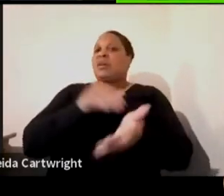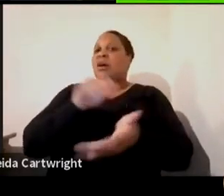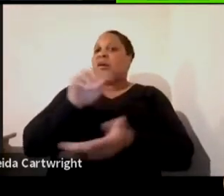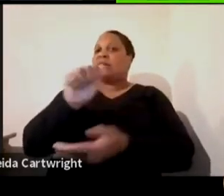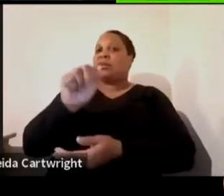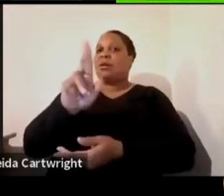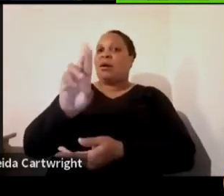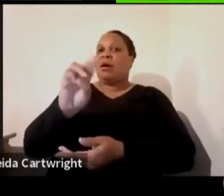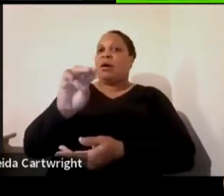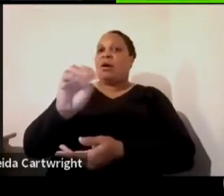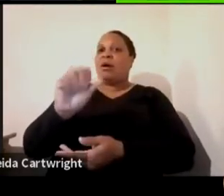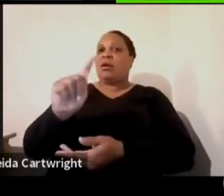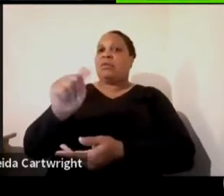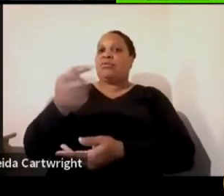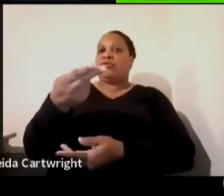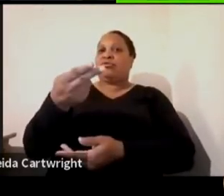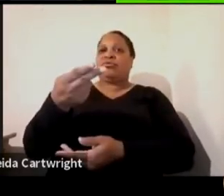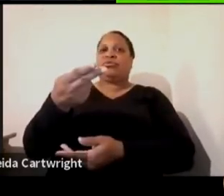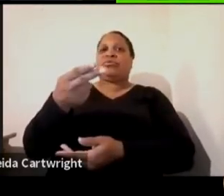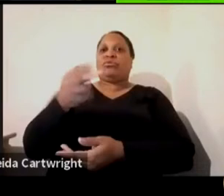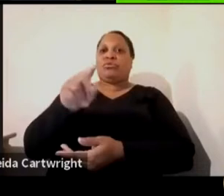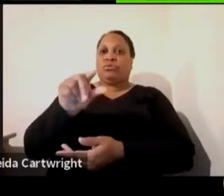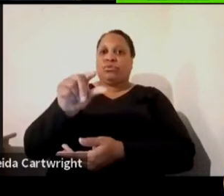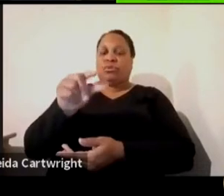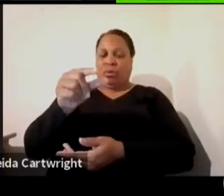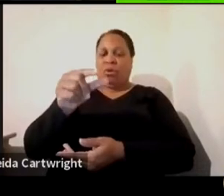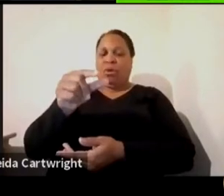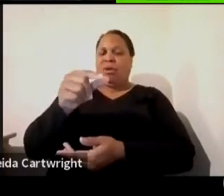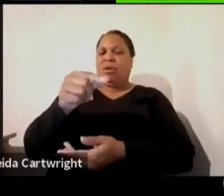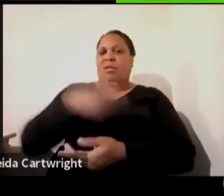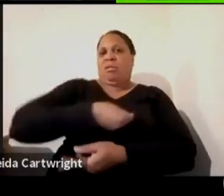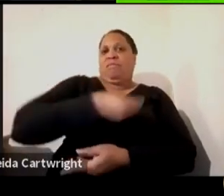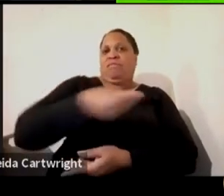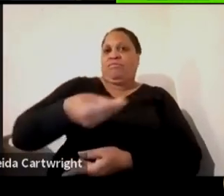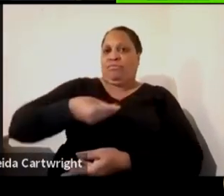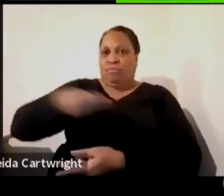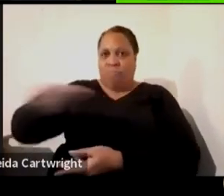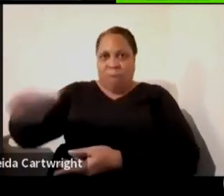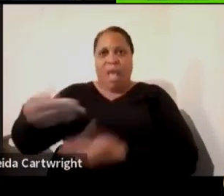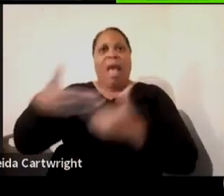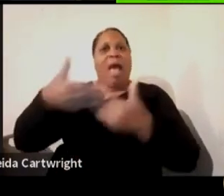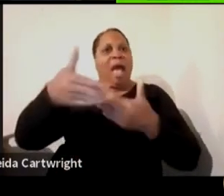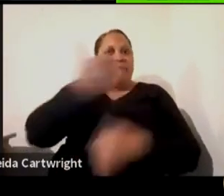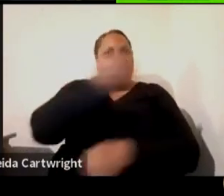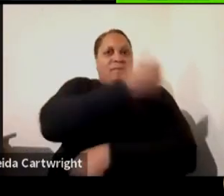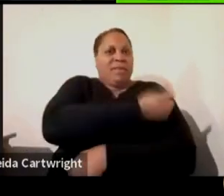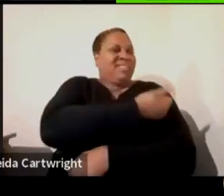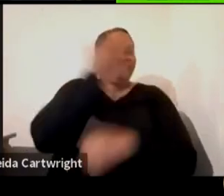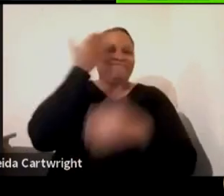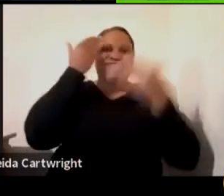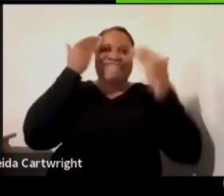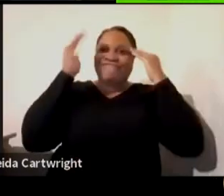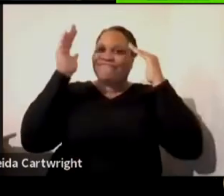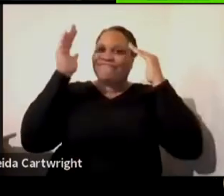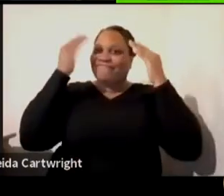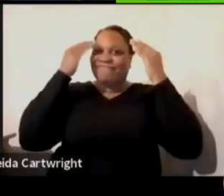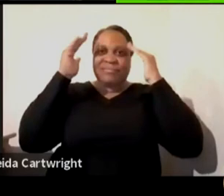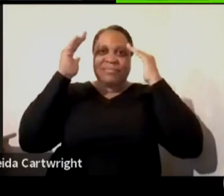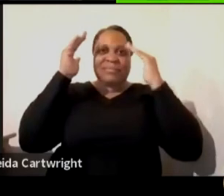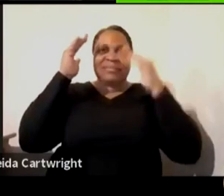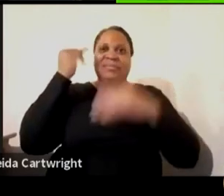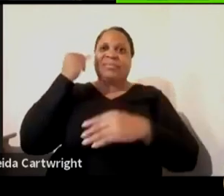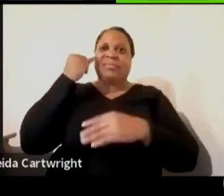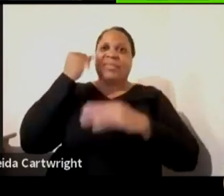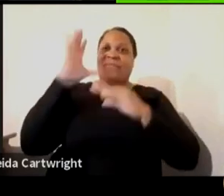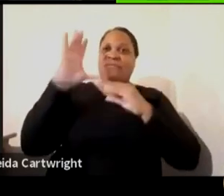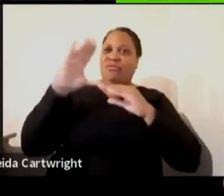question of transmissibility of the virus after you've had the vaccine. And it's unclear whether it